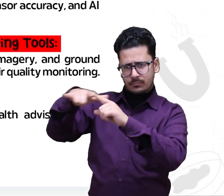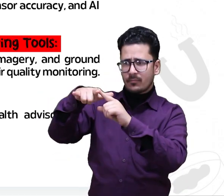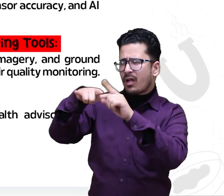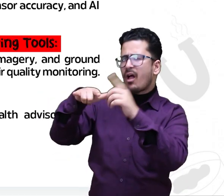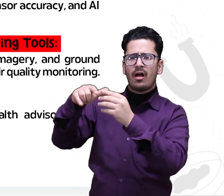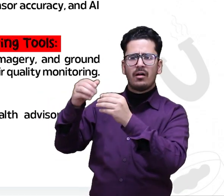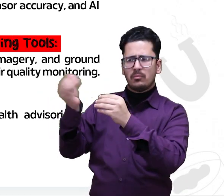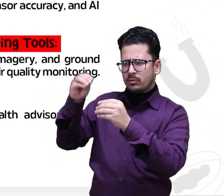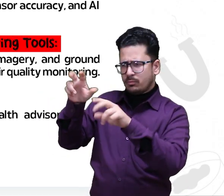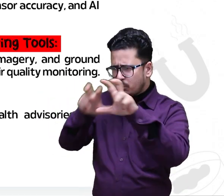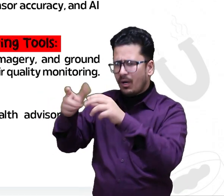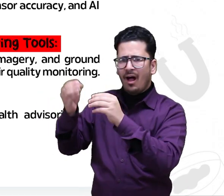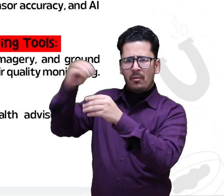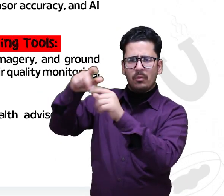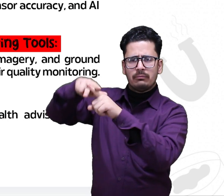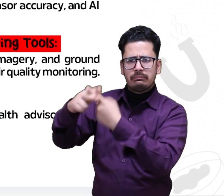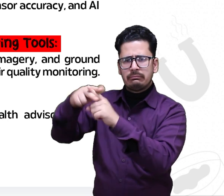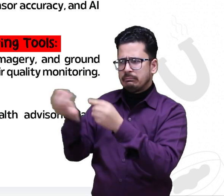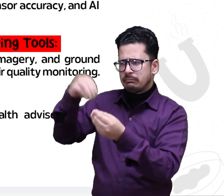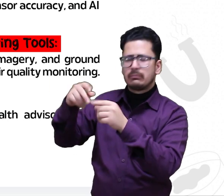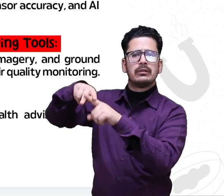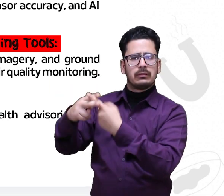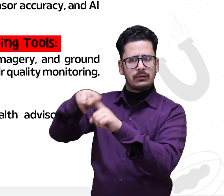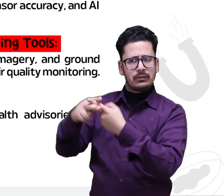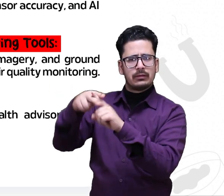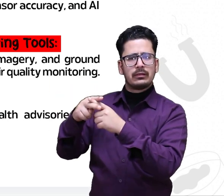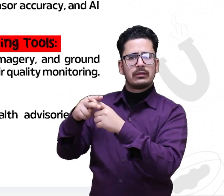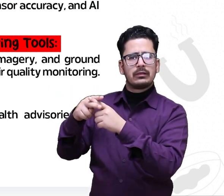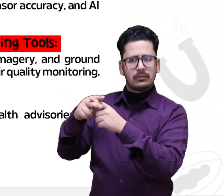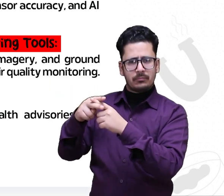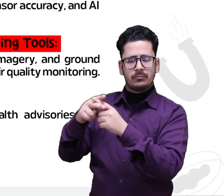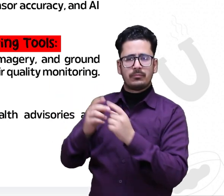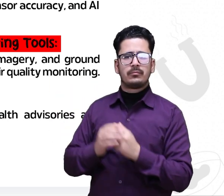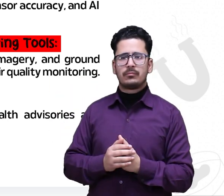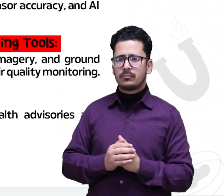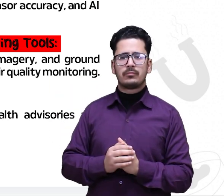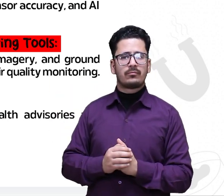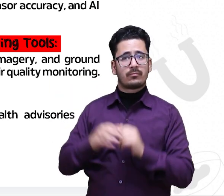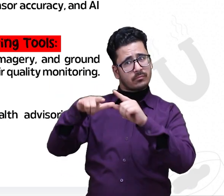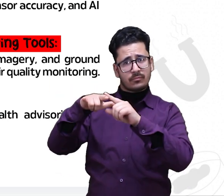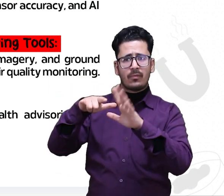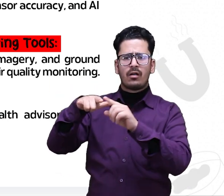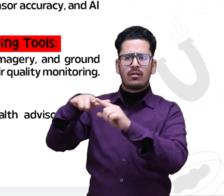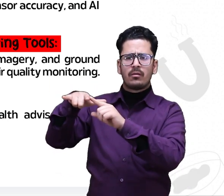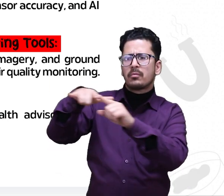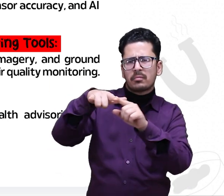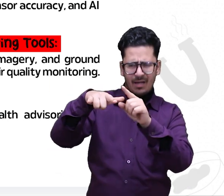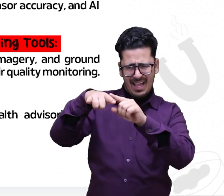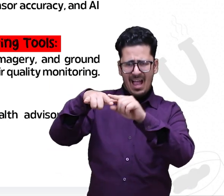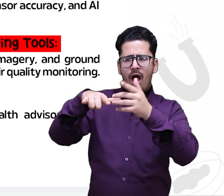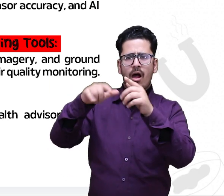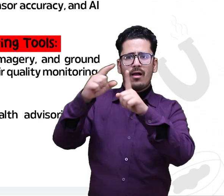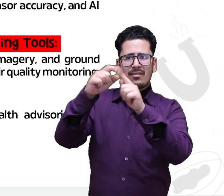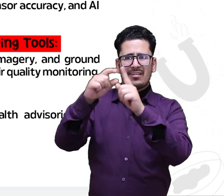improvement in battery life, sensor accuracy, and artificial intelligence will make drones even more